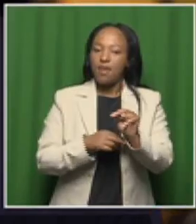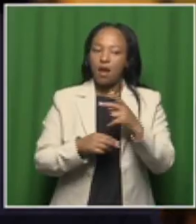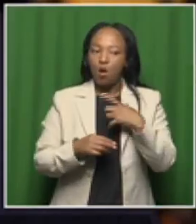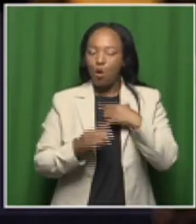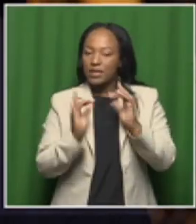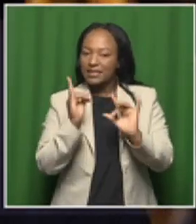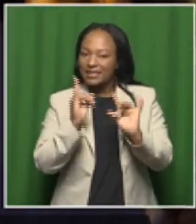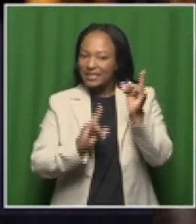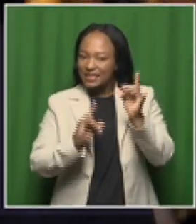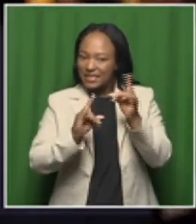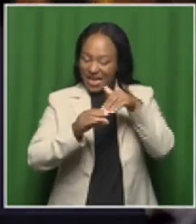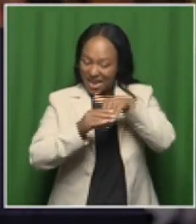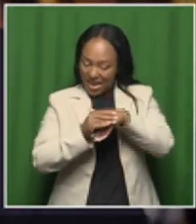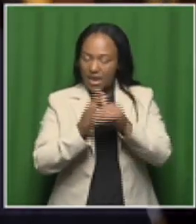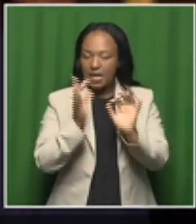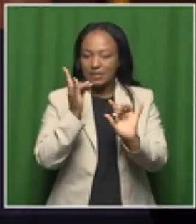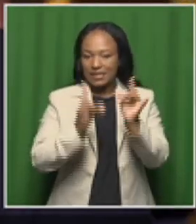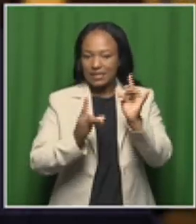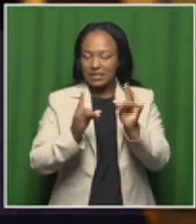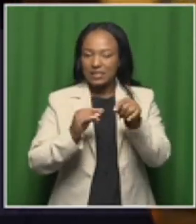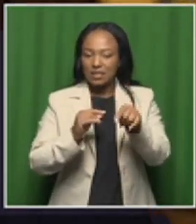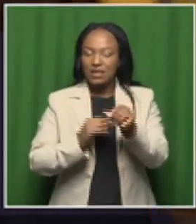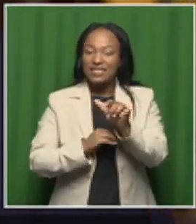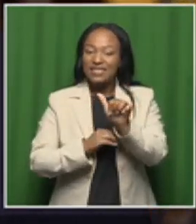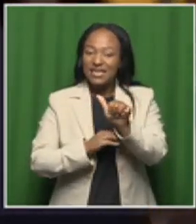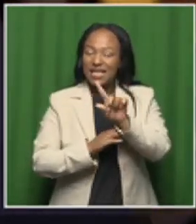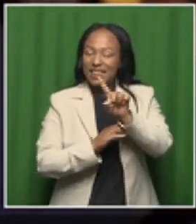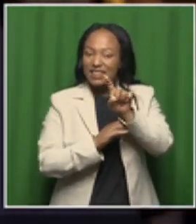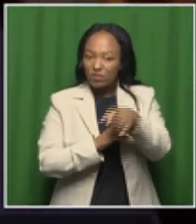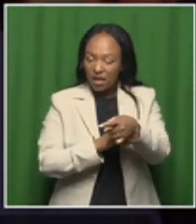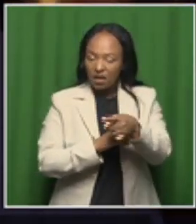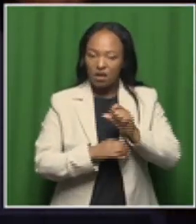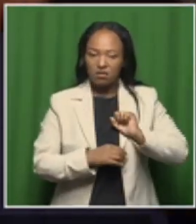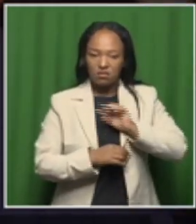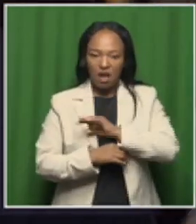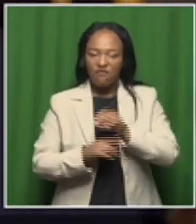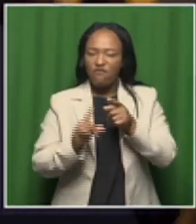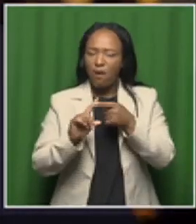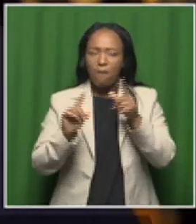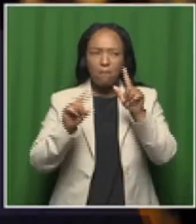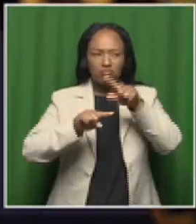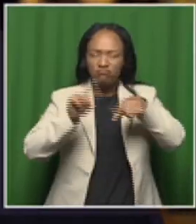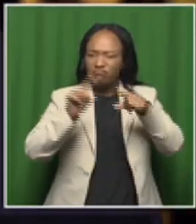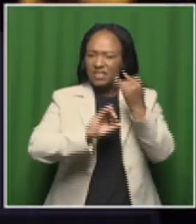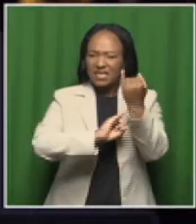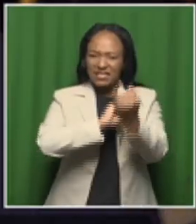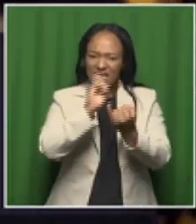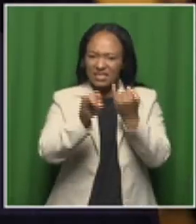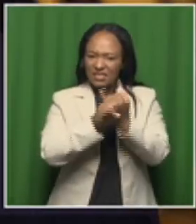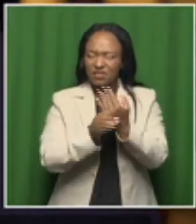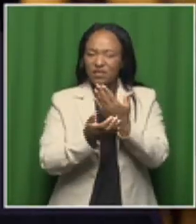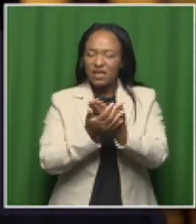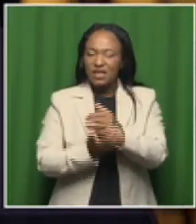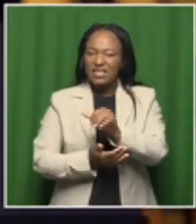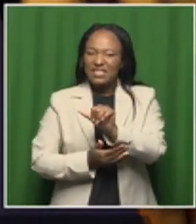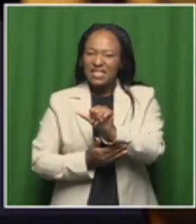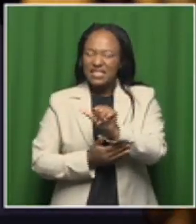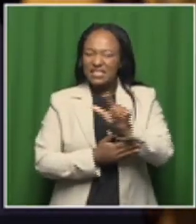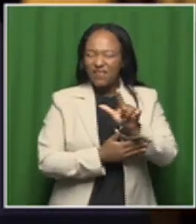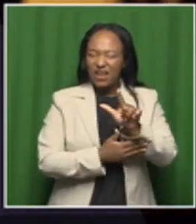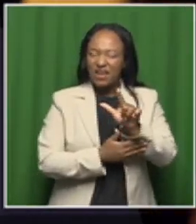within a city. We have 6,000 employees from around the world. If you go to the cafeteria, you can hear over 60 to 70 languages